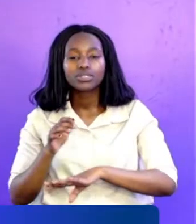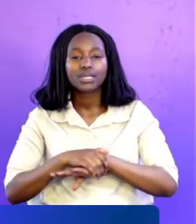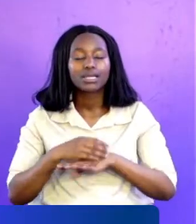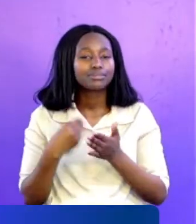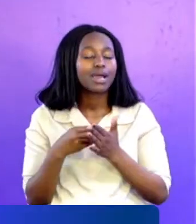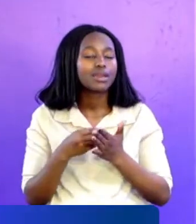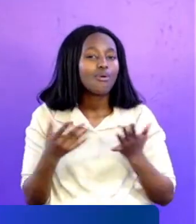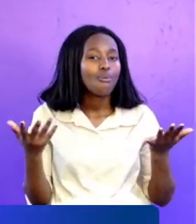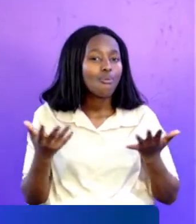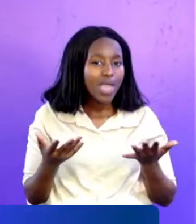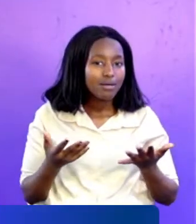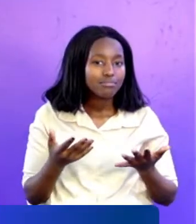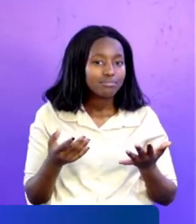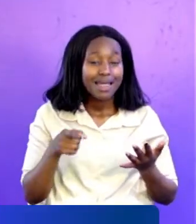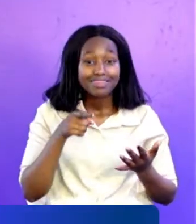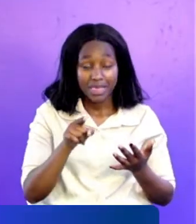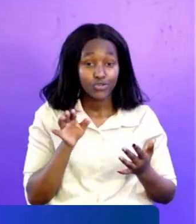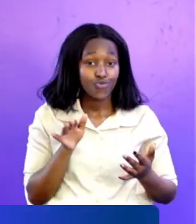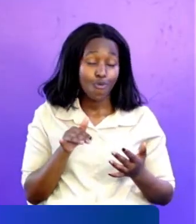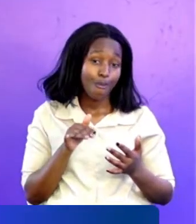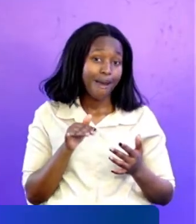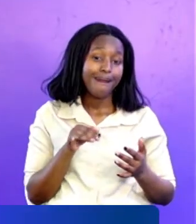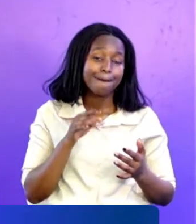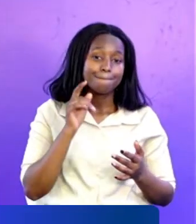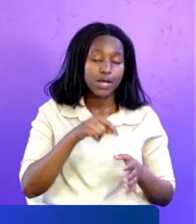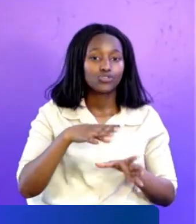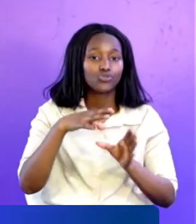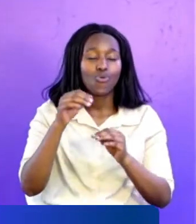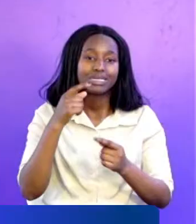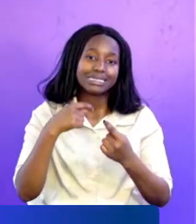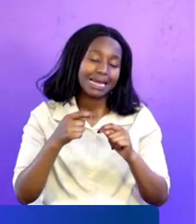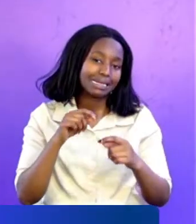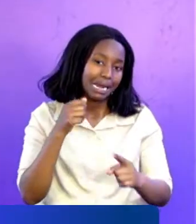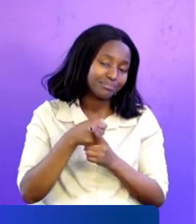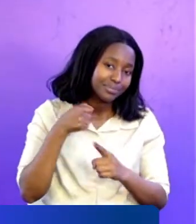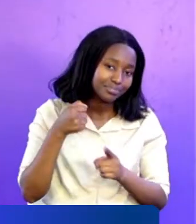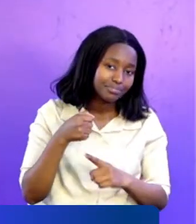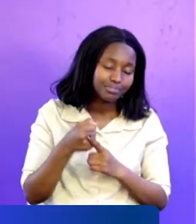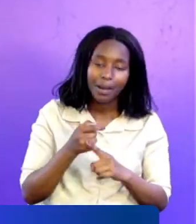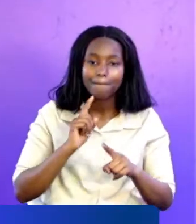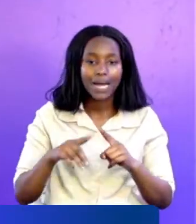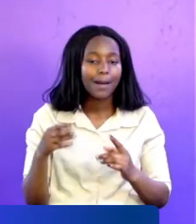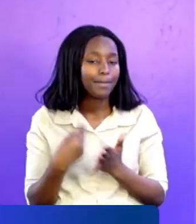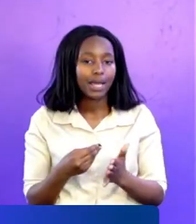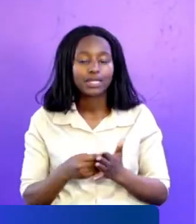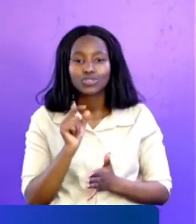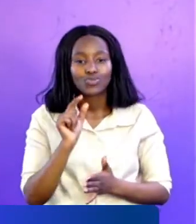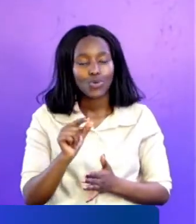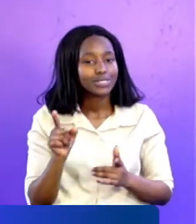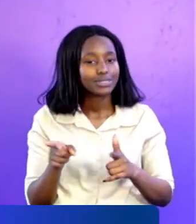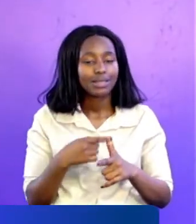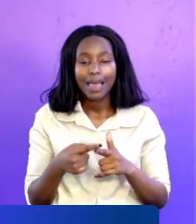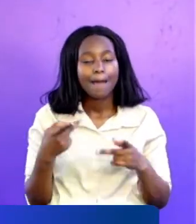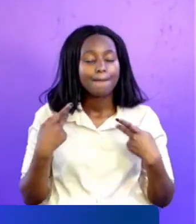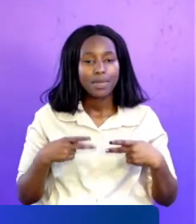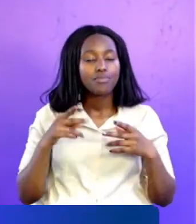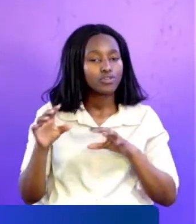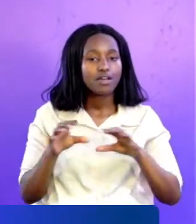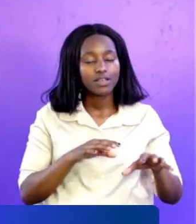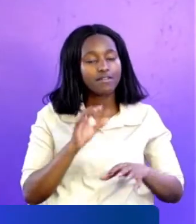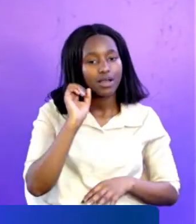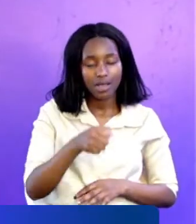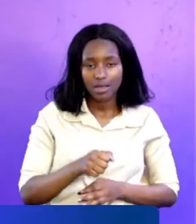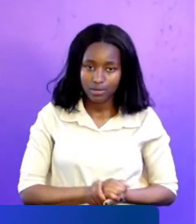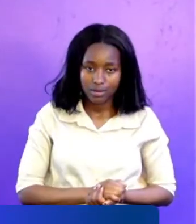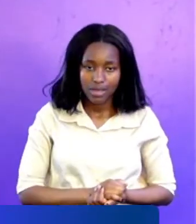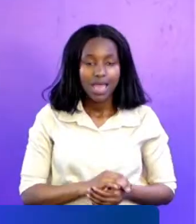the wife, isn't it? And these cases are so much, Alan. So don't tell me that Murang'a is doing. You see how Alfred Mutua